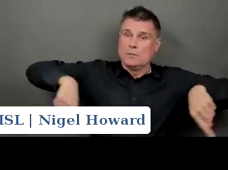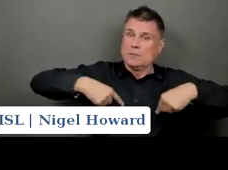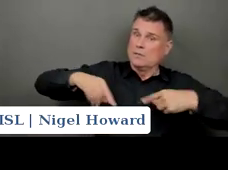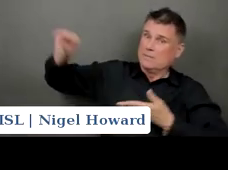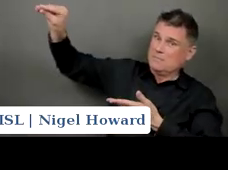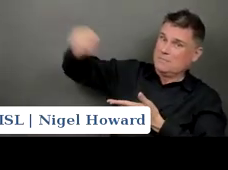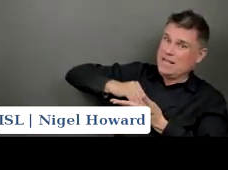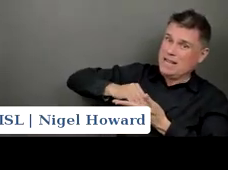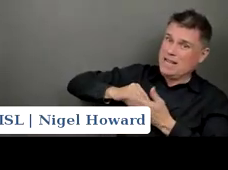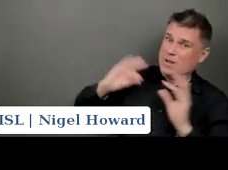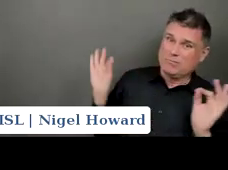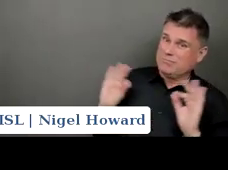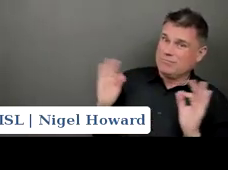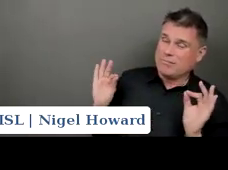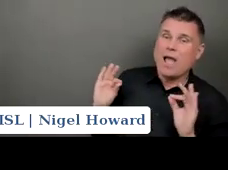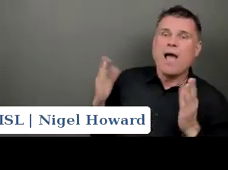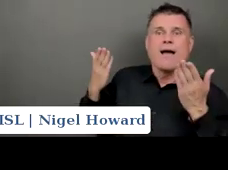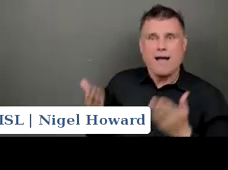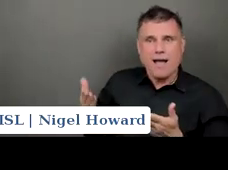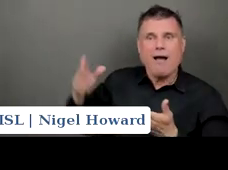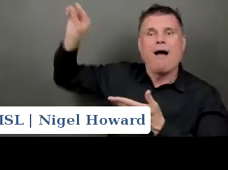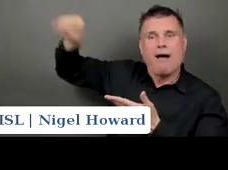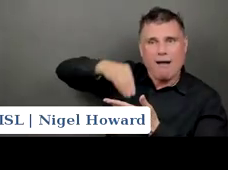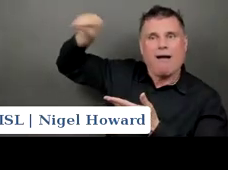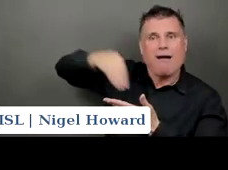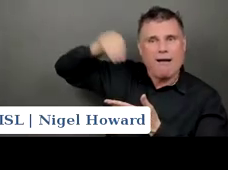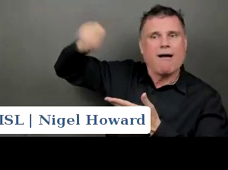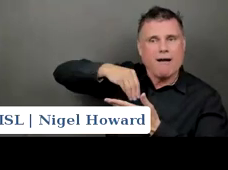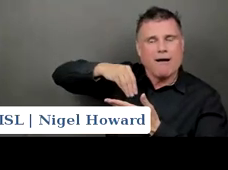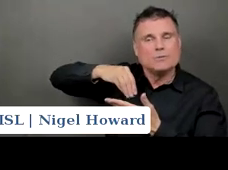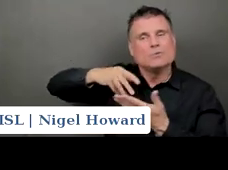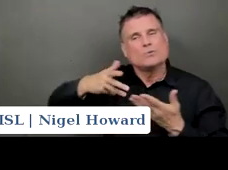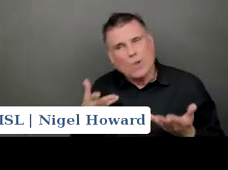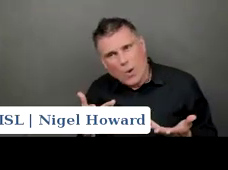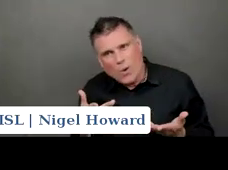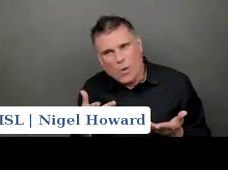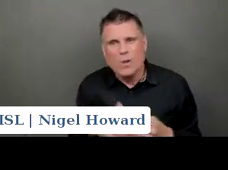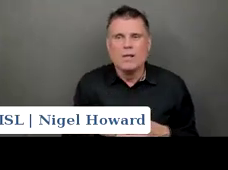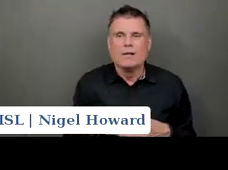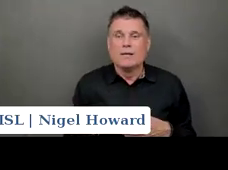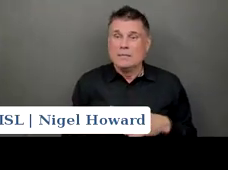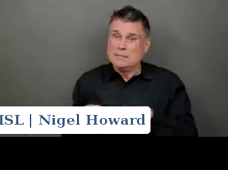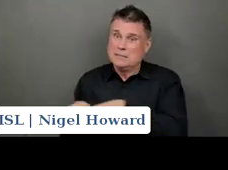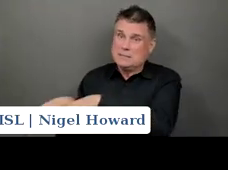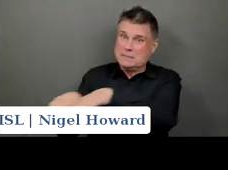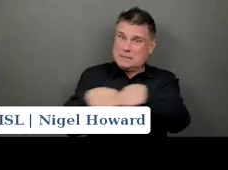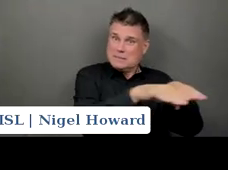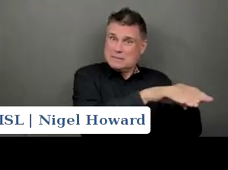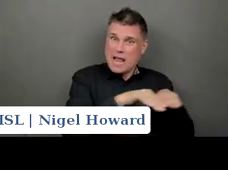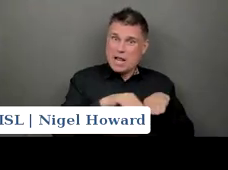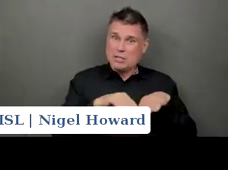some standards. But compliance and the standards, because of informality and lack of funding, have remained problematic.